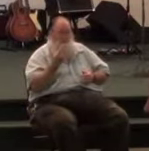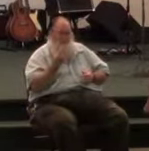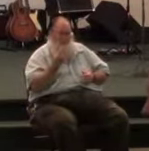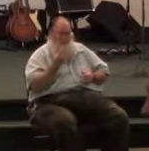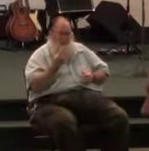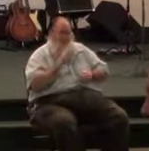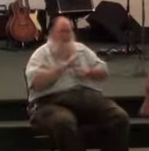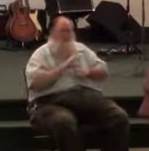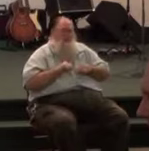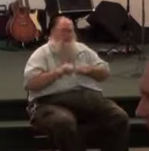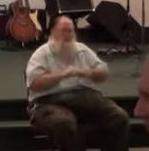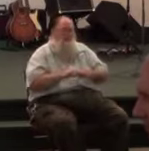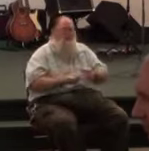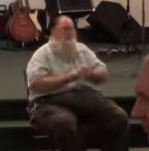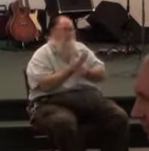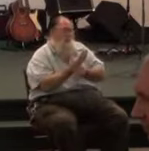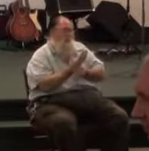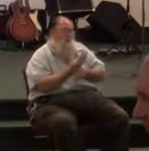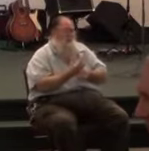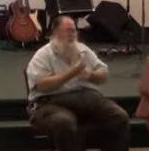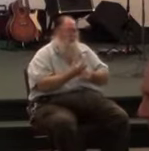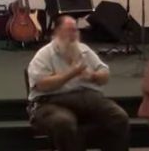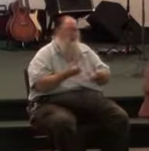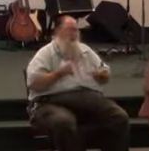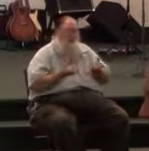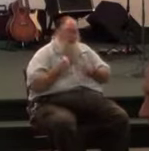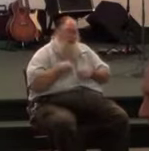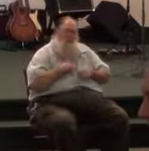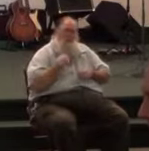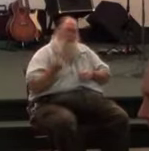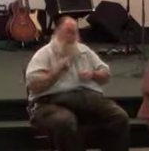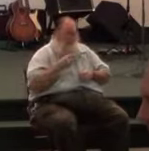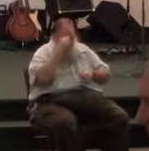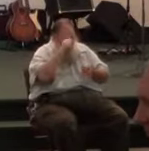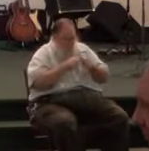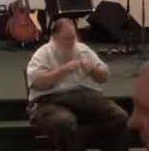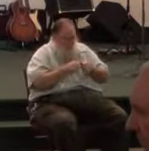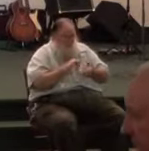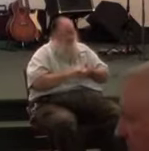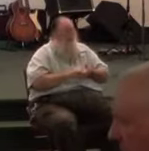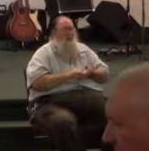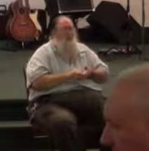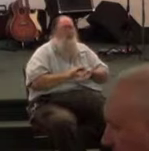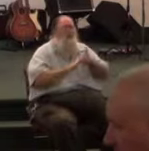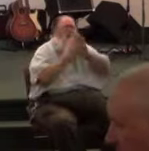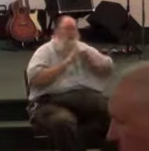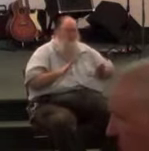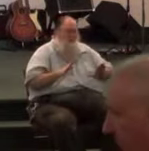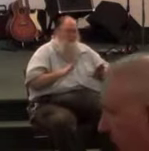But brothers and sisters, I want us to always remember that peace can also cause us to get fat and